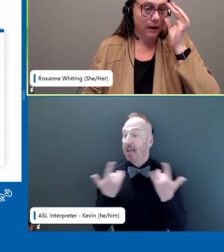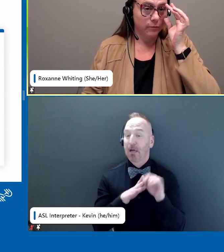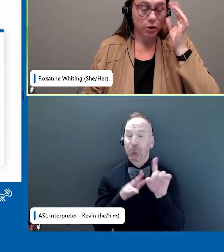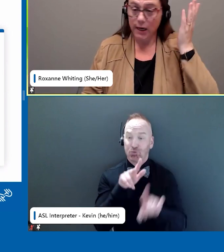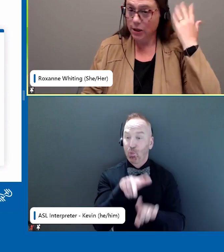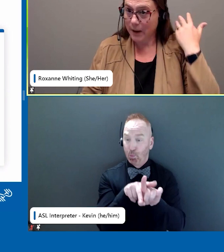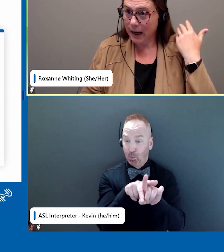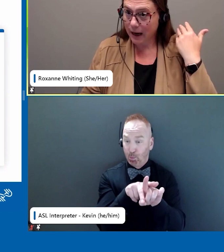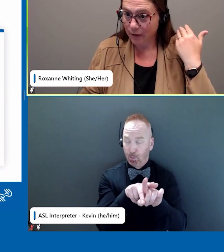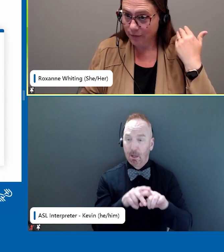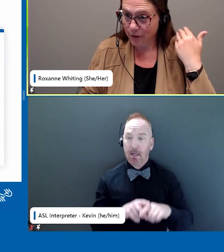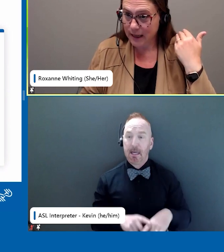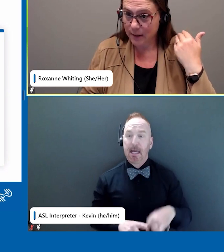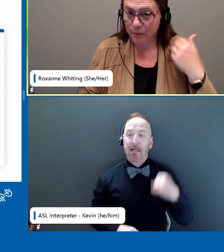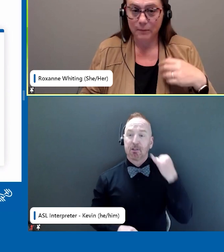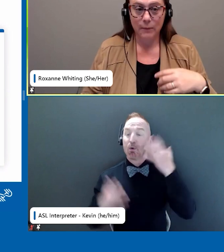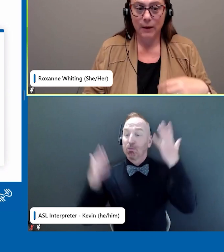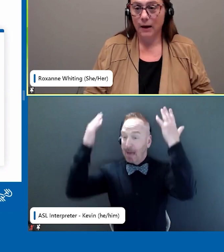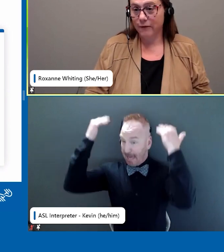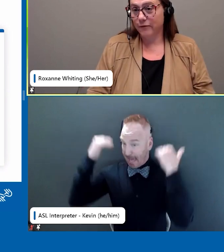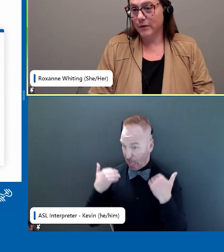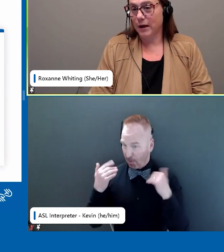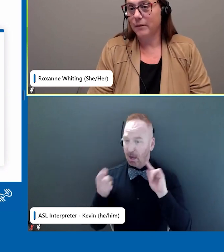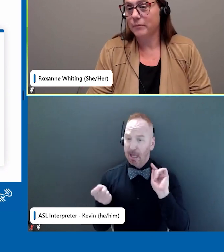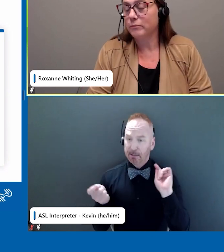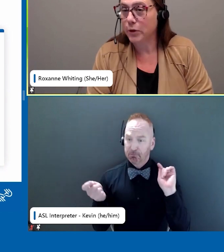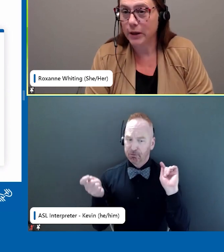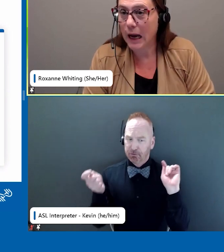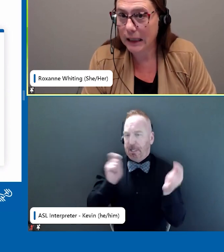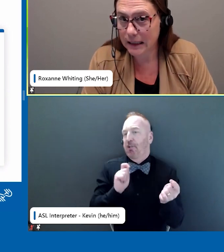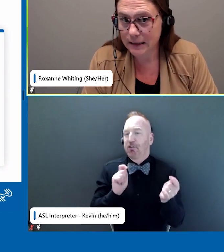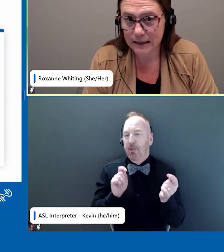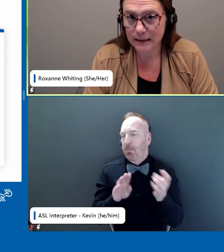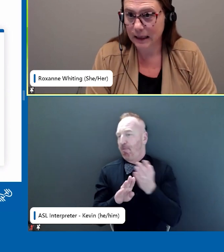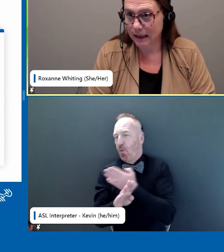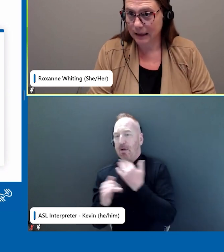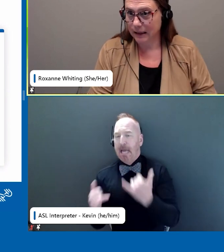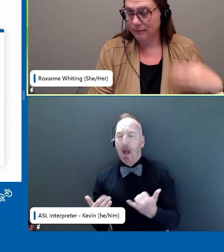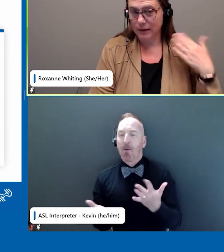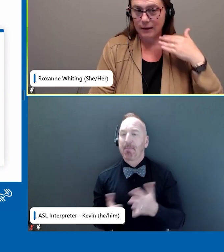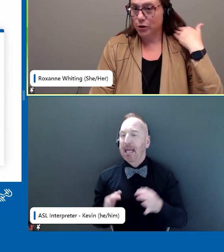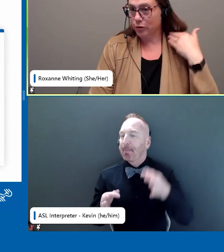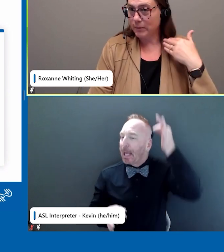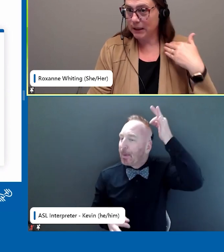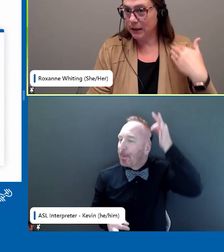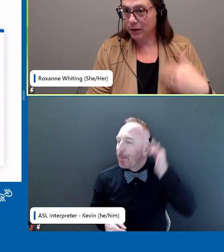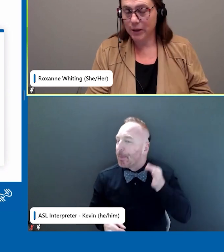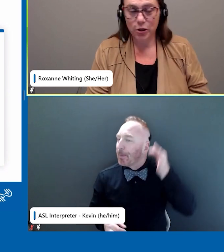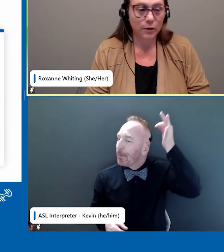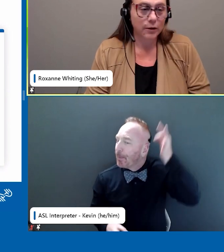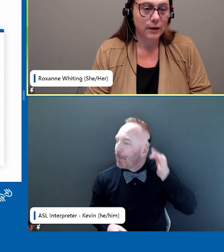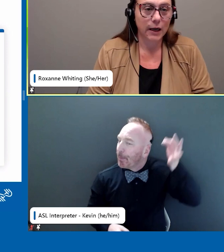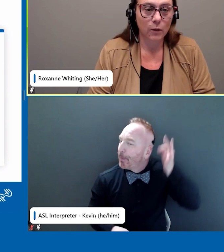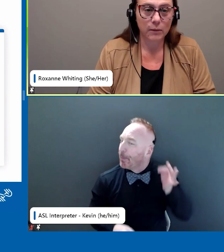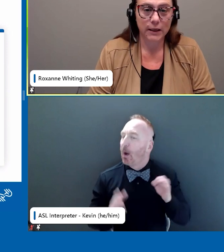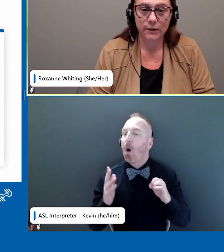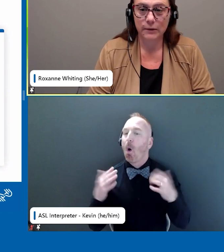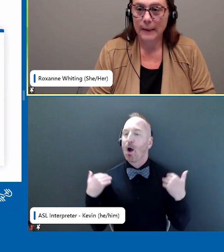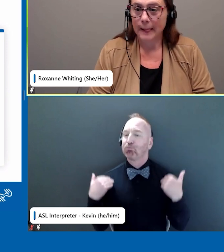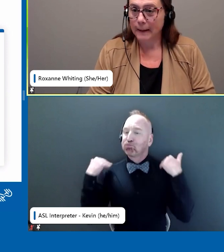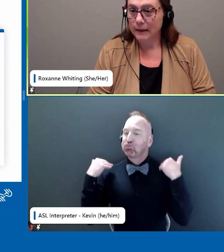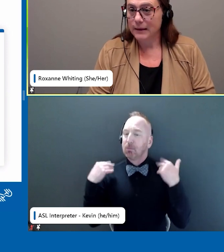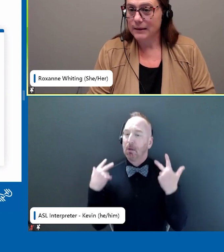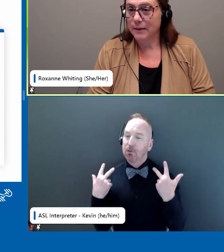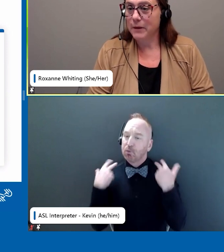I've changed my hair, for example, maybe I've put highlights in it and trimmed it a little bit shorter than I normally